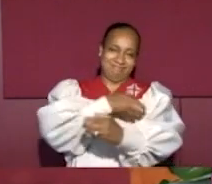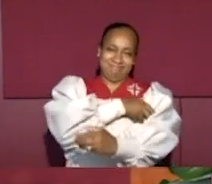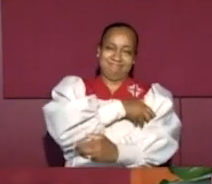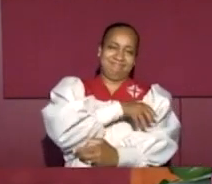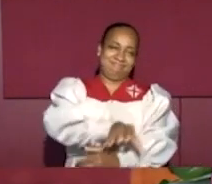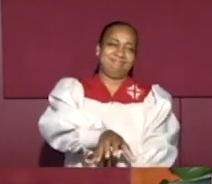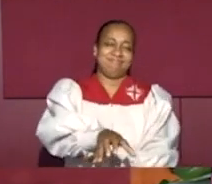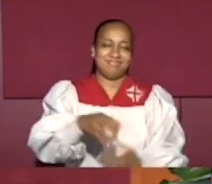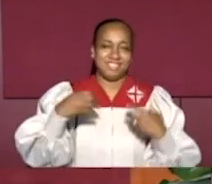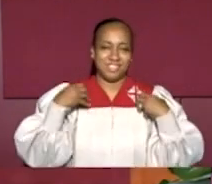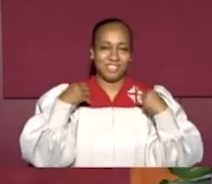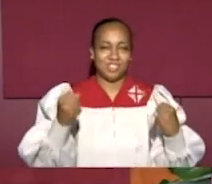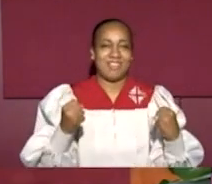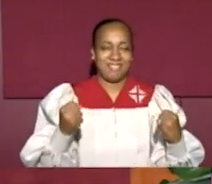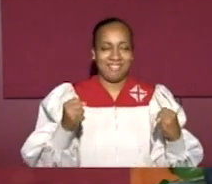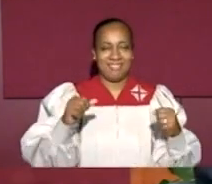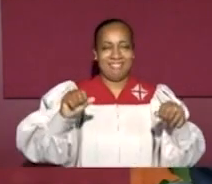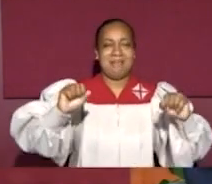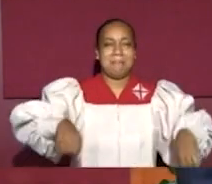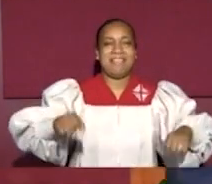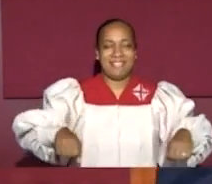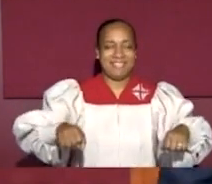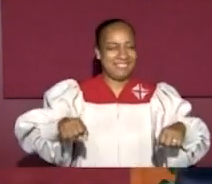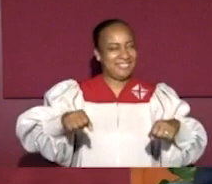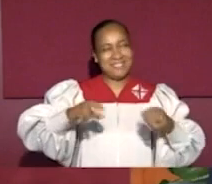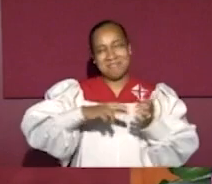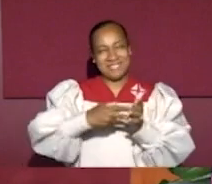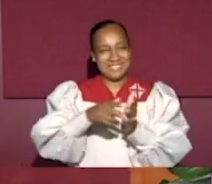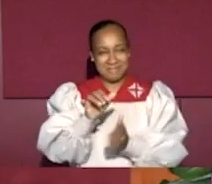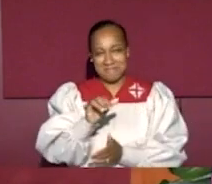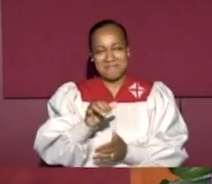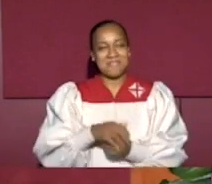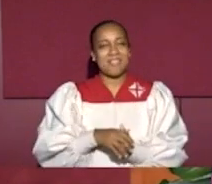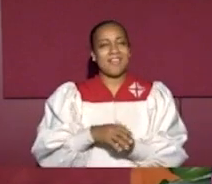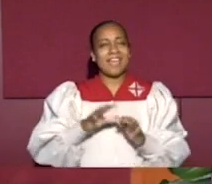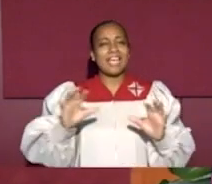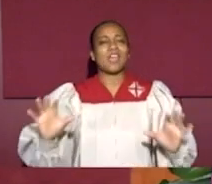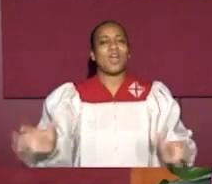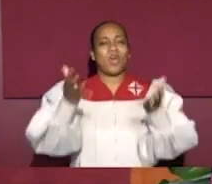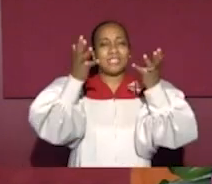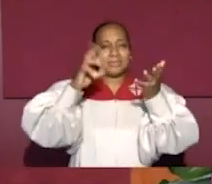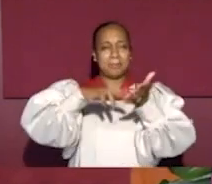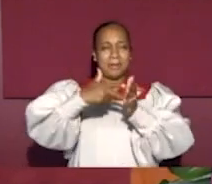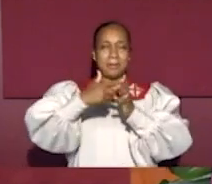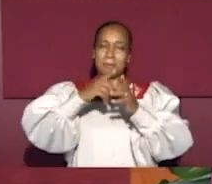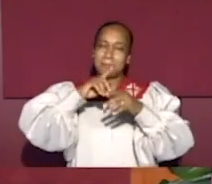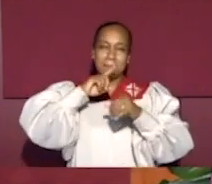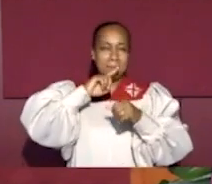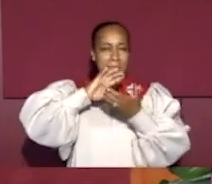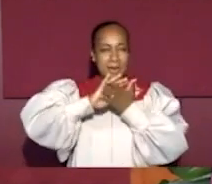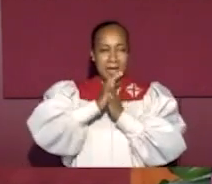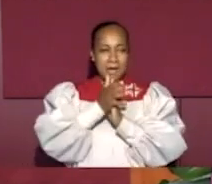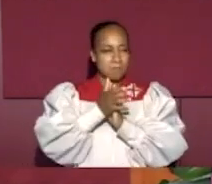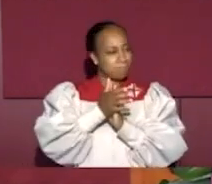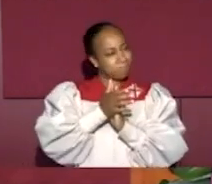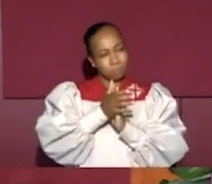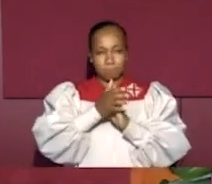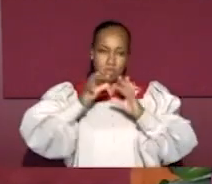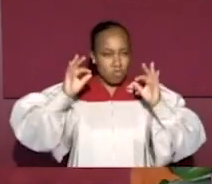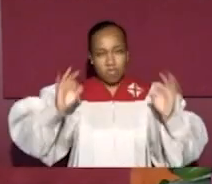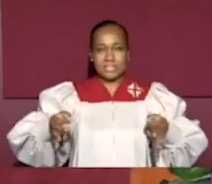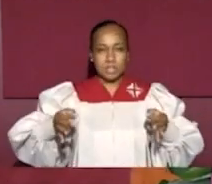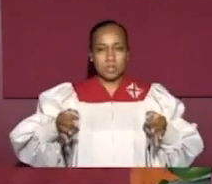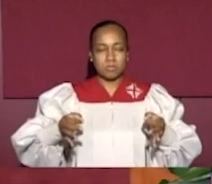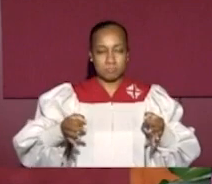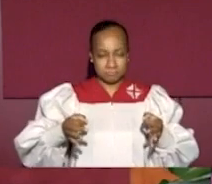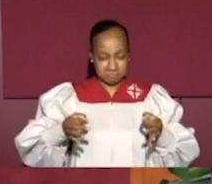and ability are almost synonymous. To encourage means to become resolute or resolved.